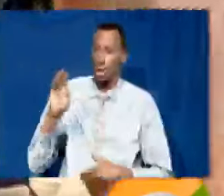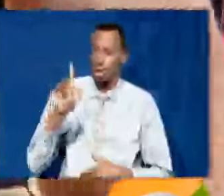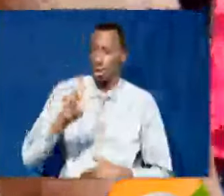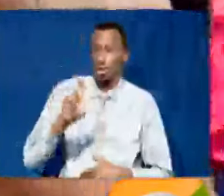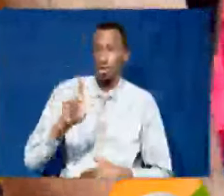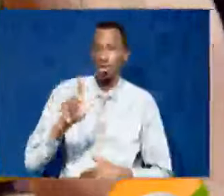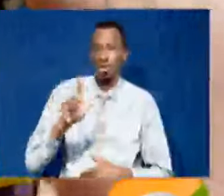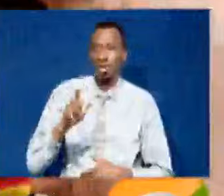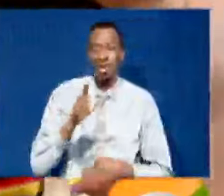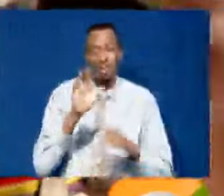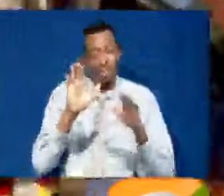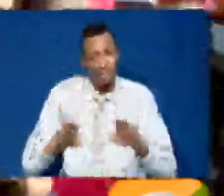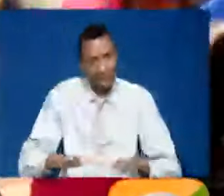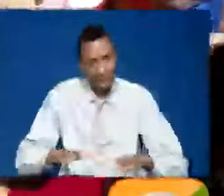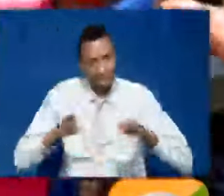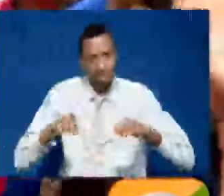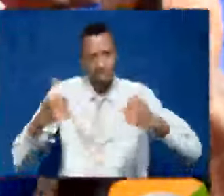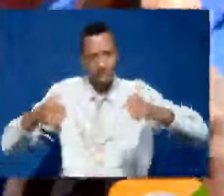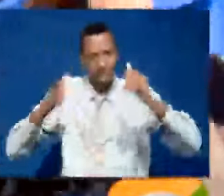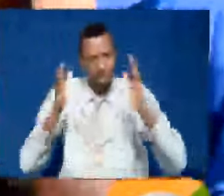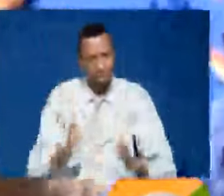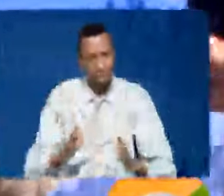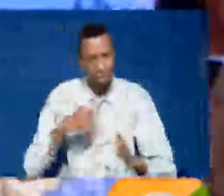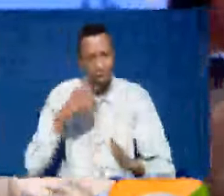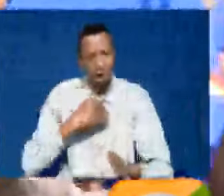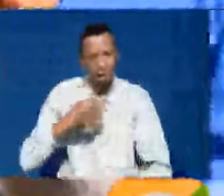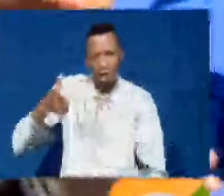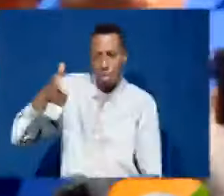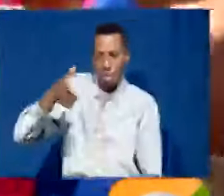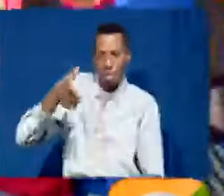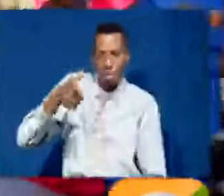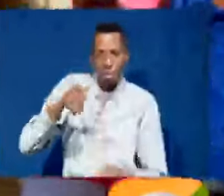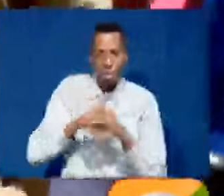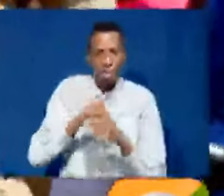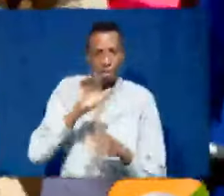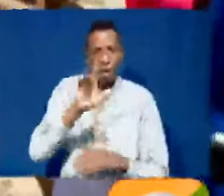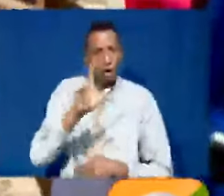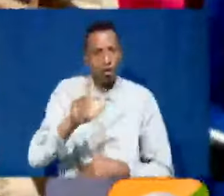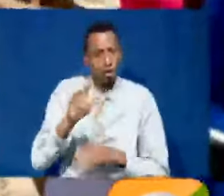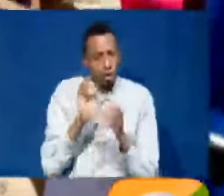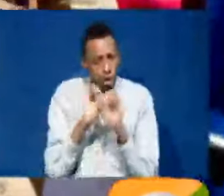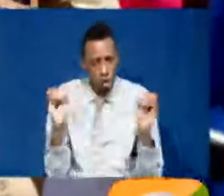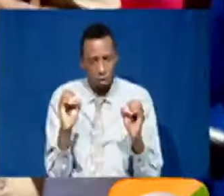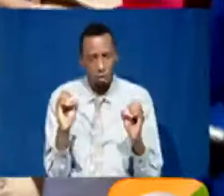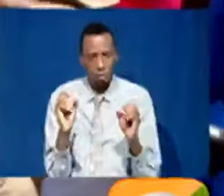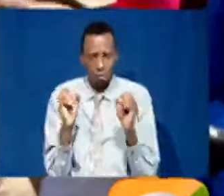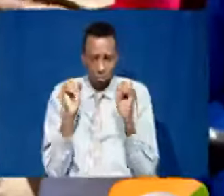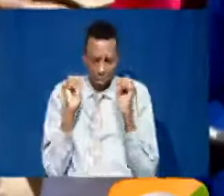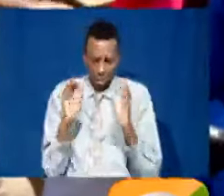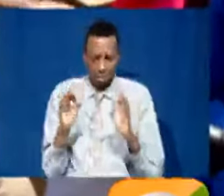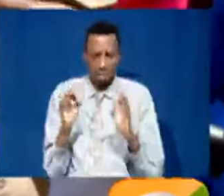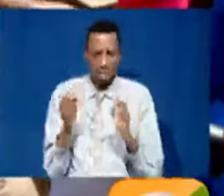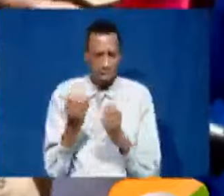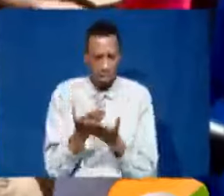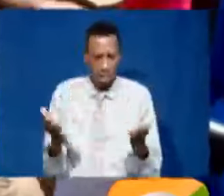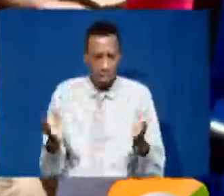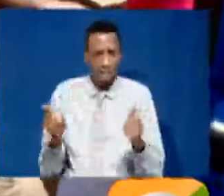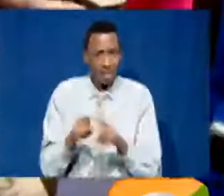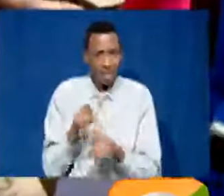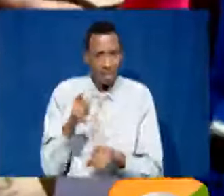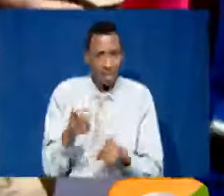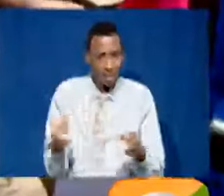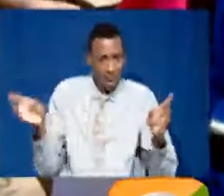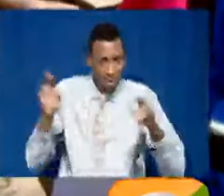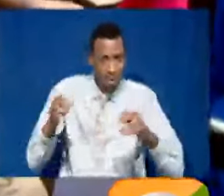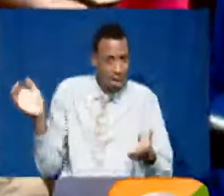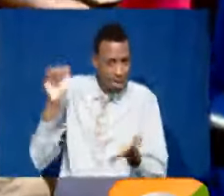BNB bila CCTV camera, kitu kama hiki kifanyika, next time we'll take action against that